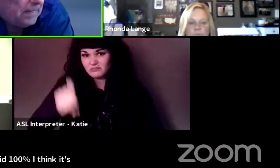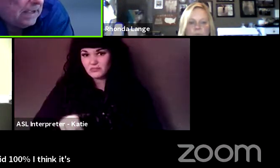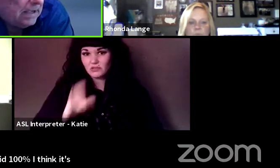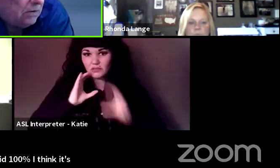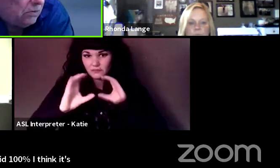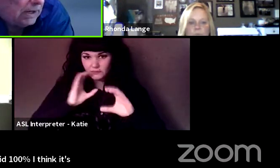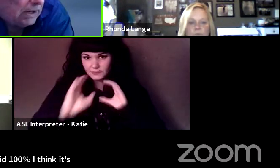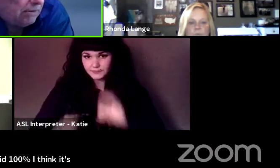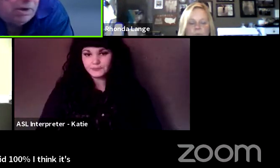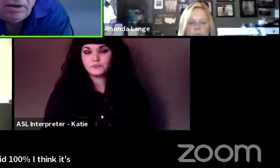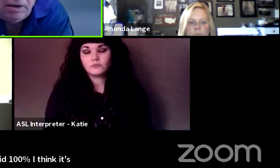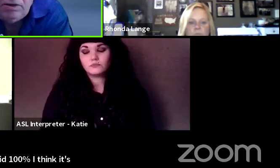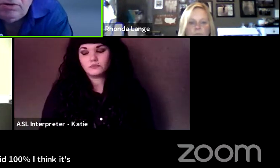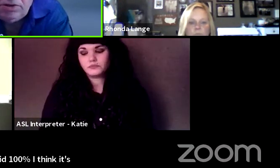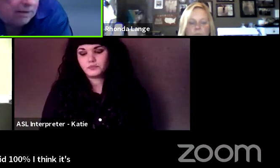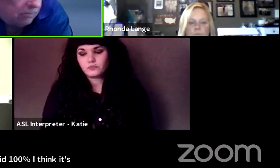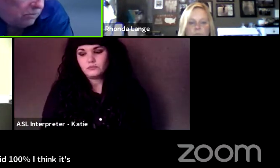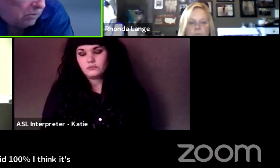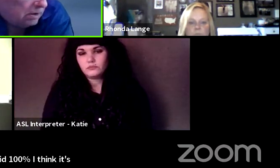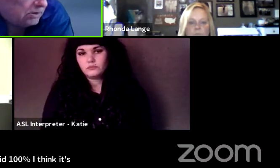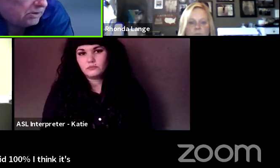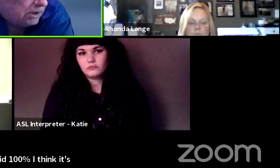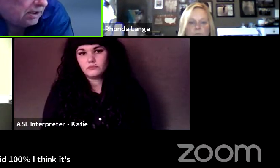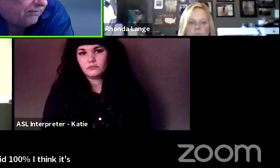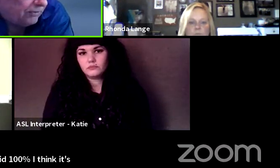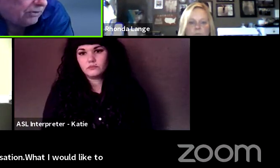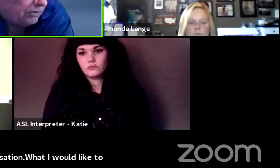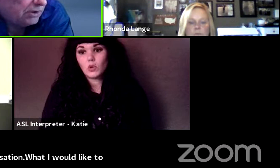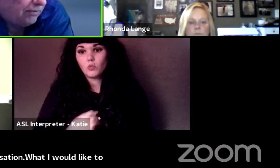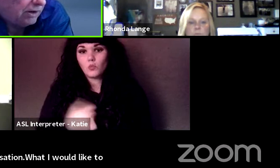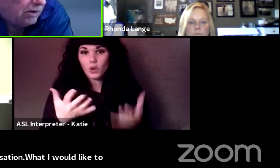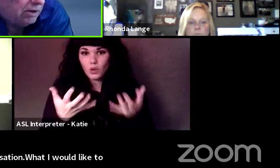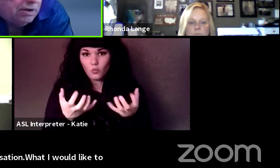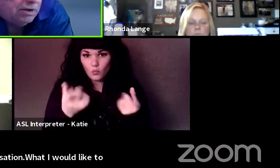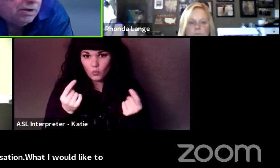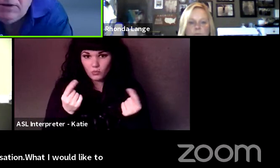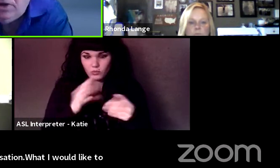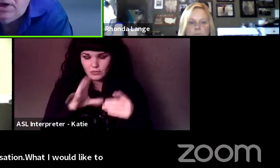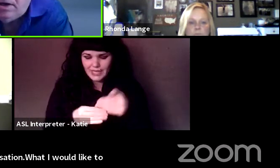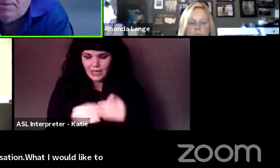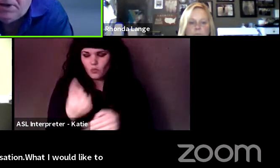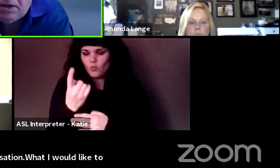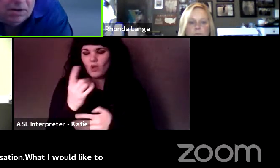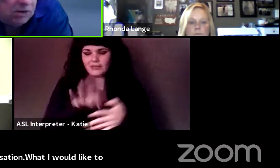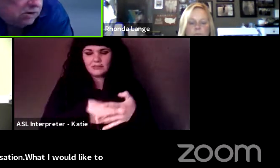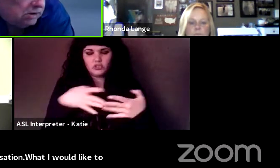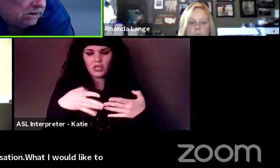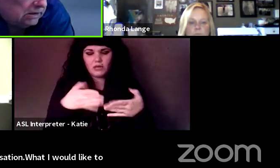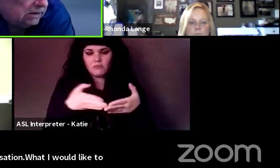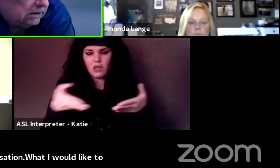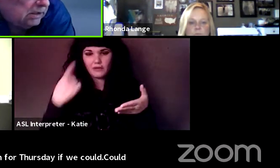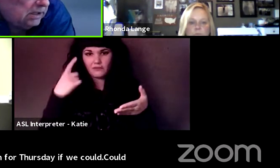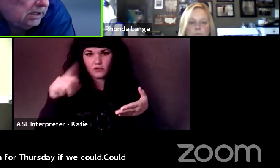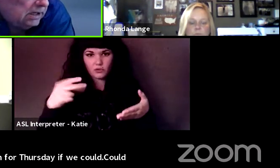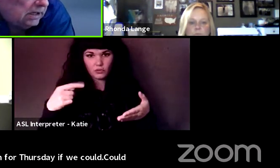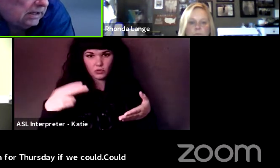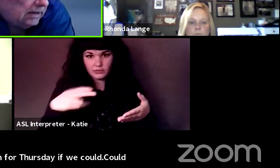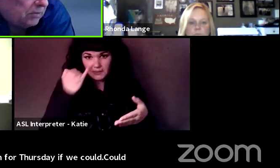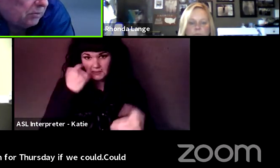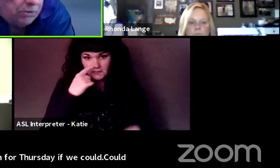What I would like to do is add one agenda item for Thursday, if we could. could we get an update, Sue,